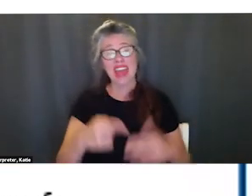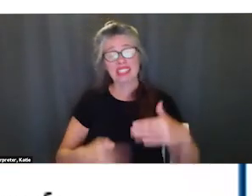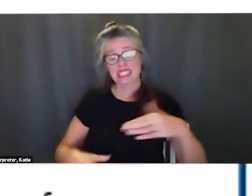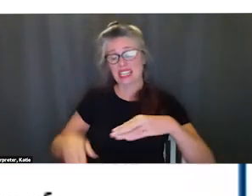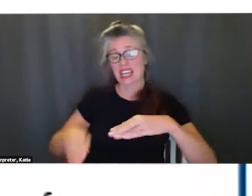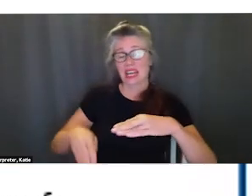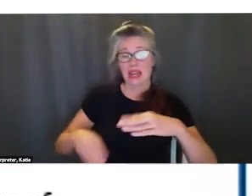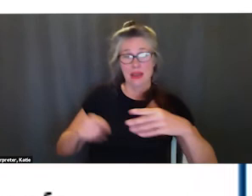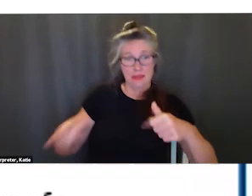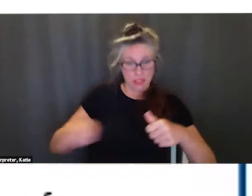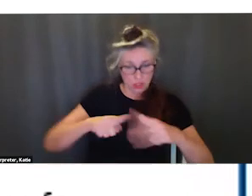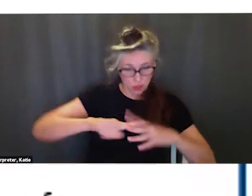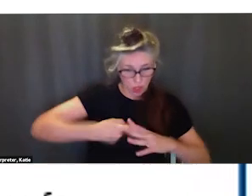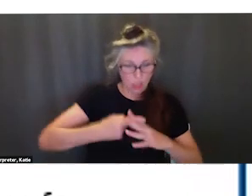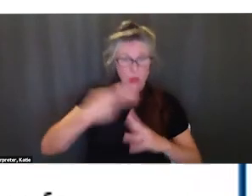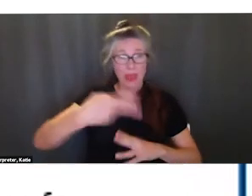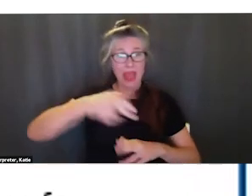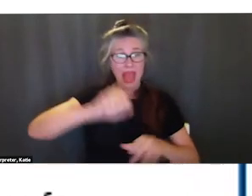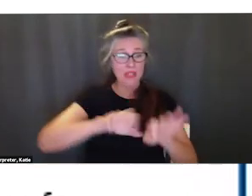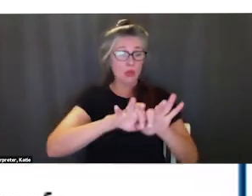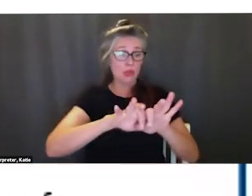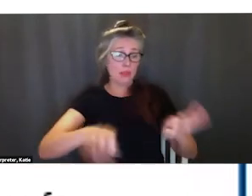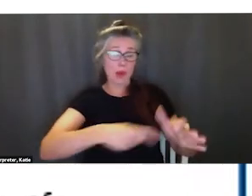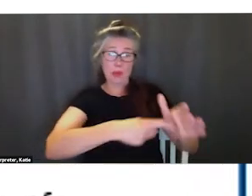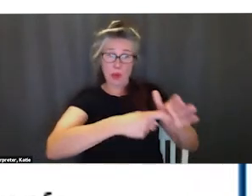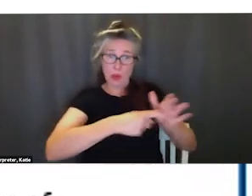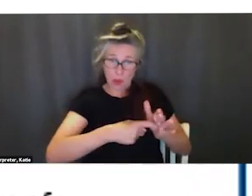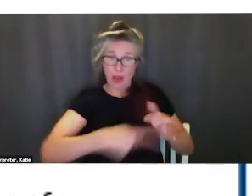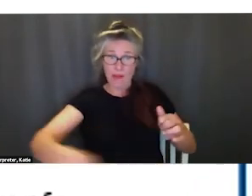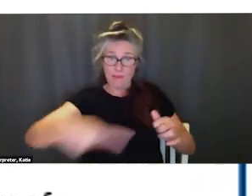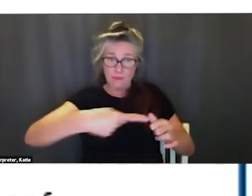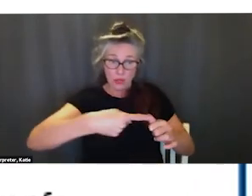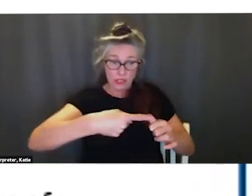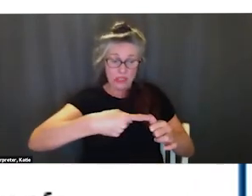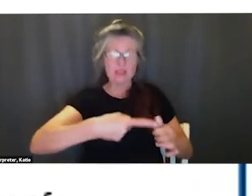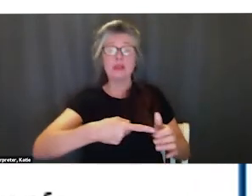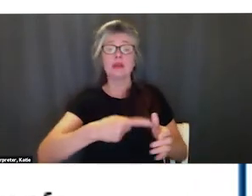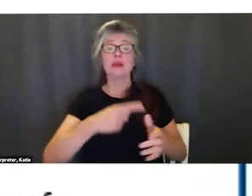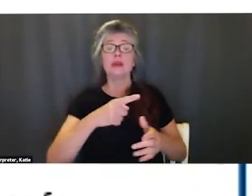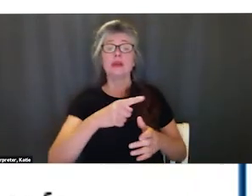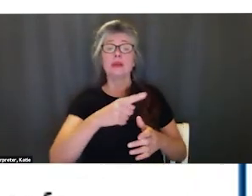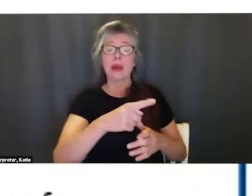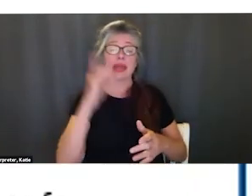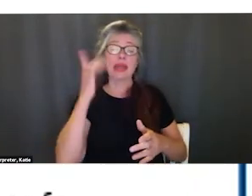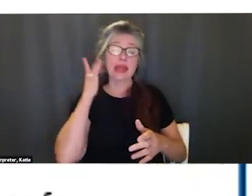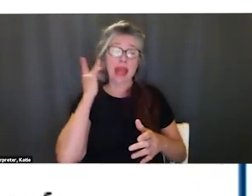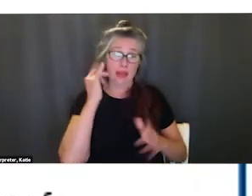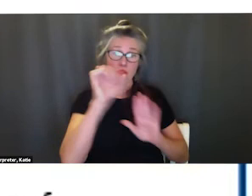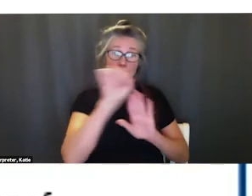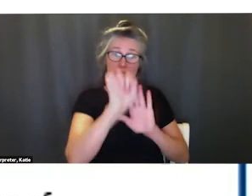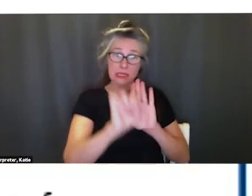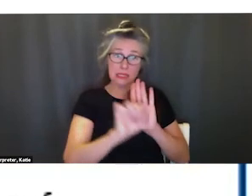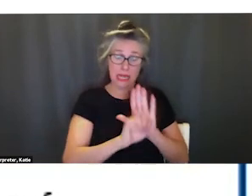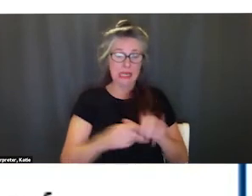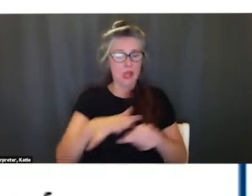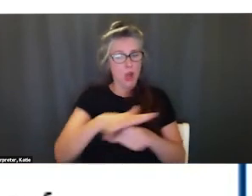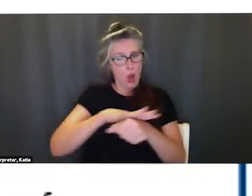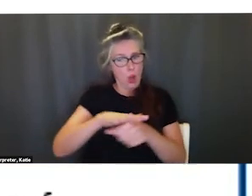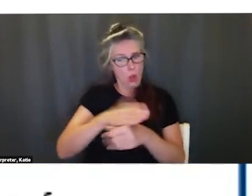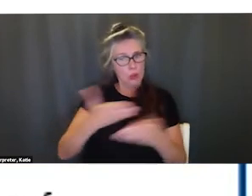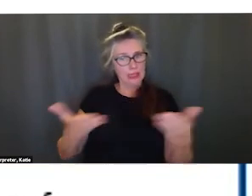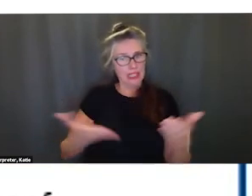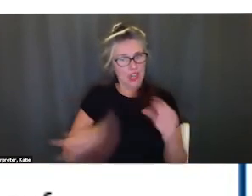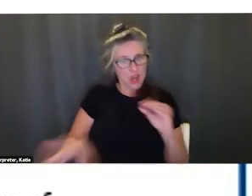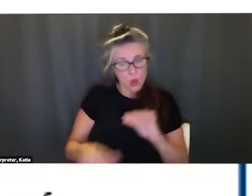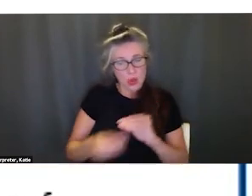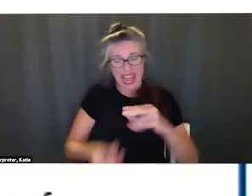of the high school diploma requirements that are specified and prescribed by the state of California. Here locally, we add a